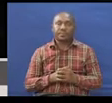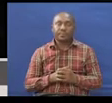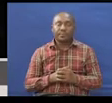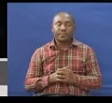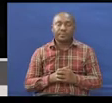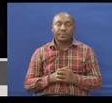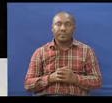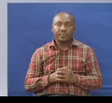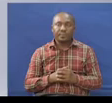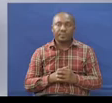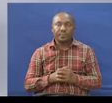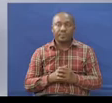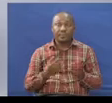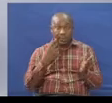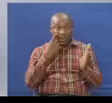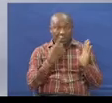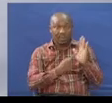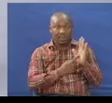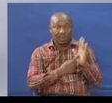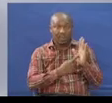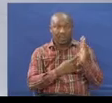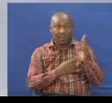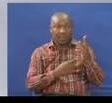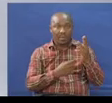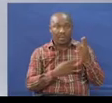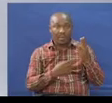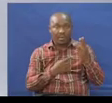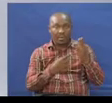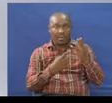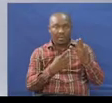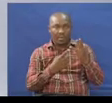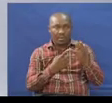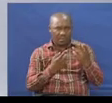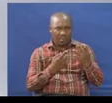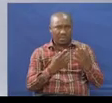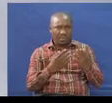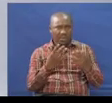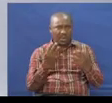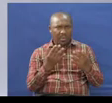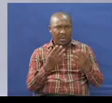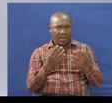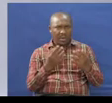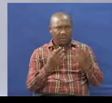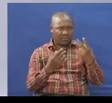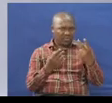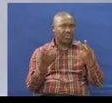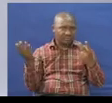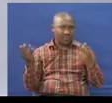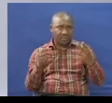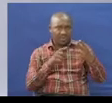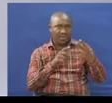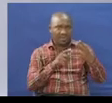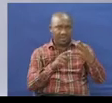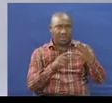Let me lab here. And see another example. Called this is example number. What was our last example? It was